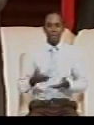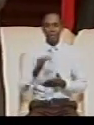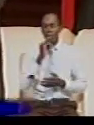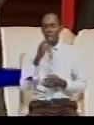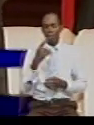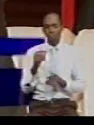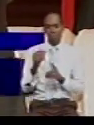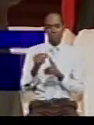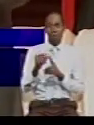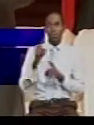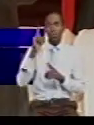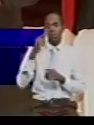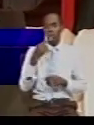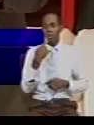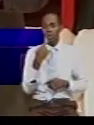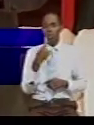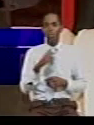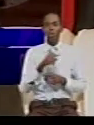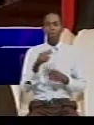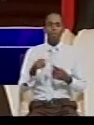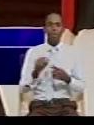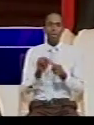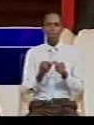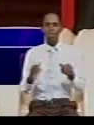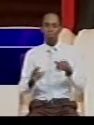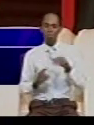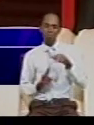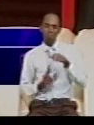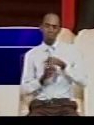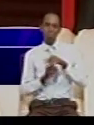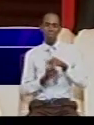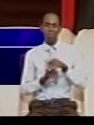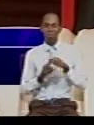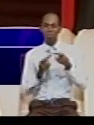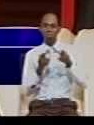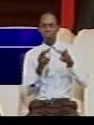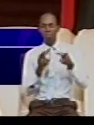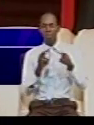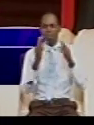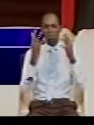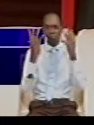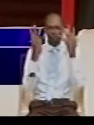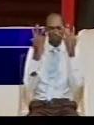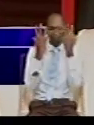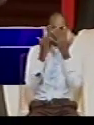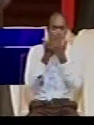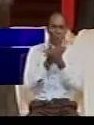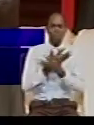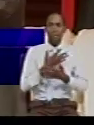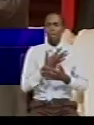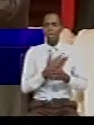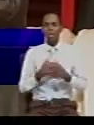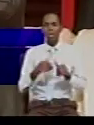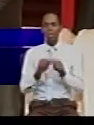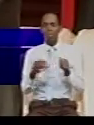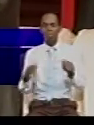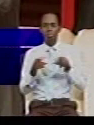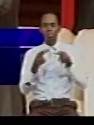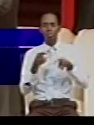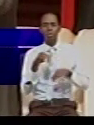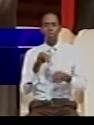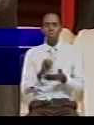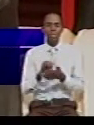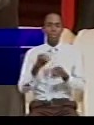he made when everything appeared gloomy and dark, and it appeared in the family of